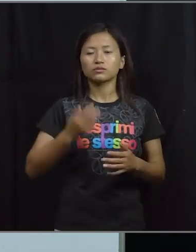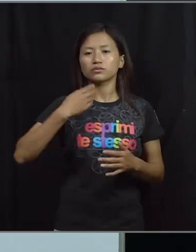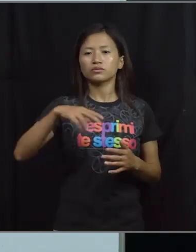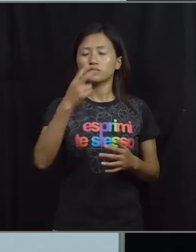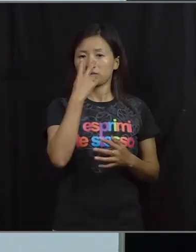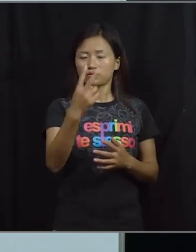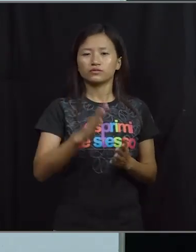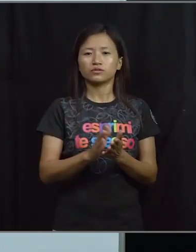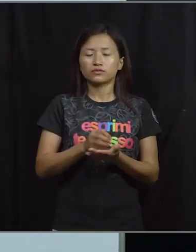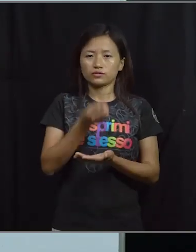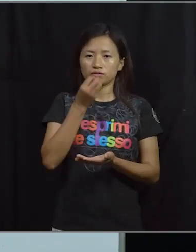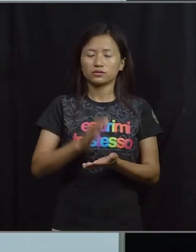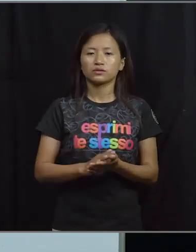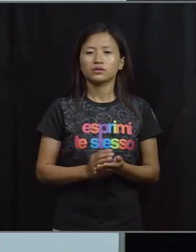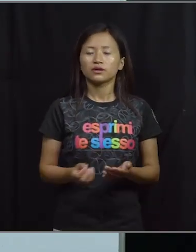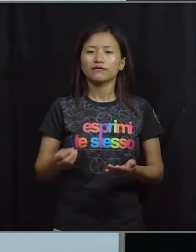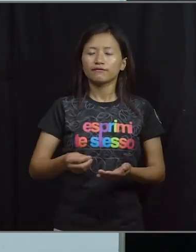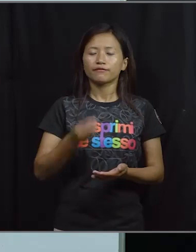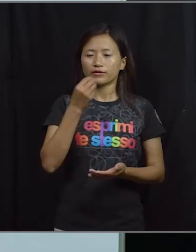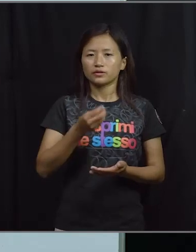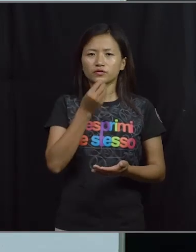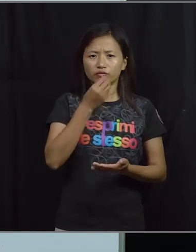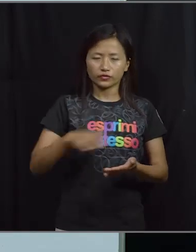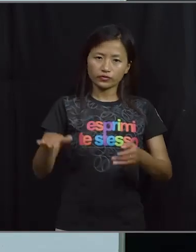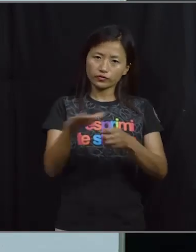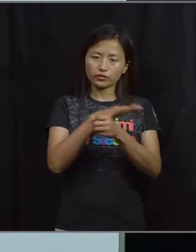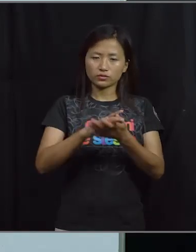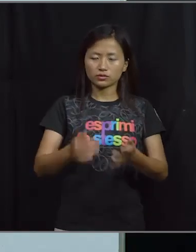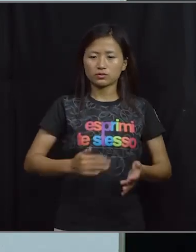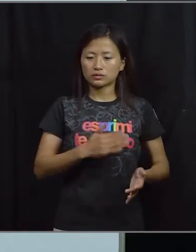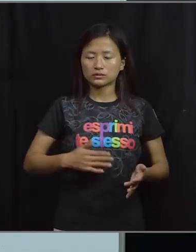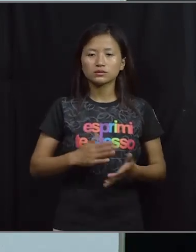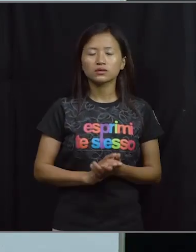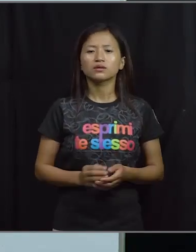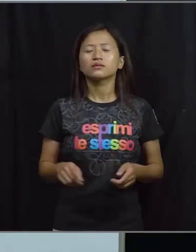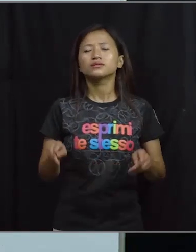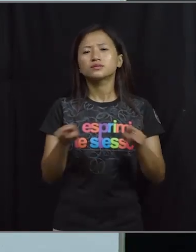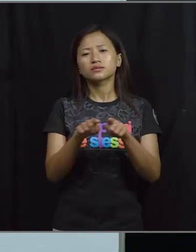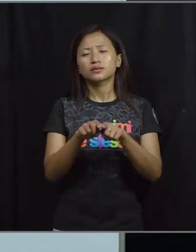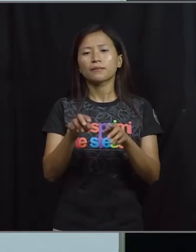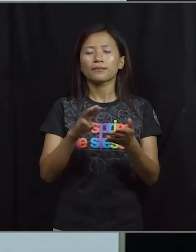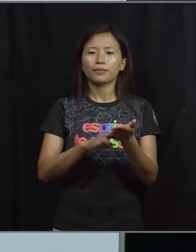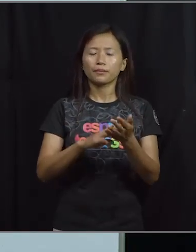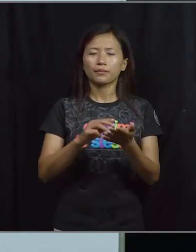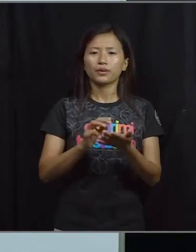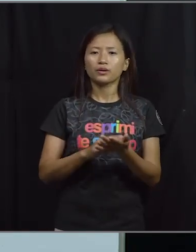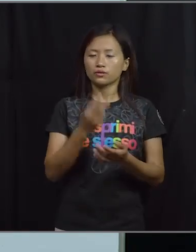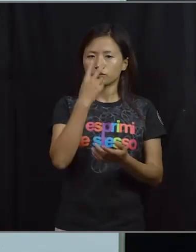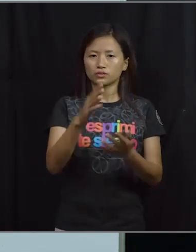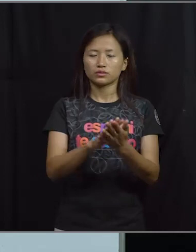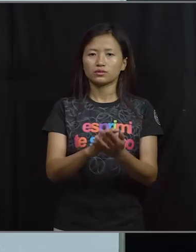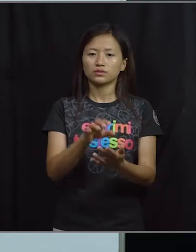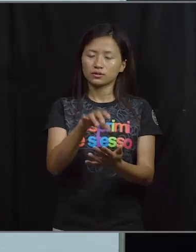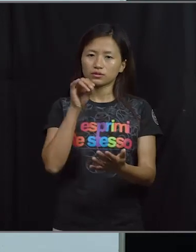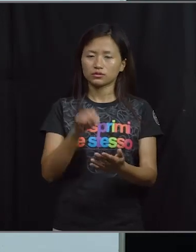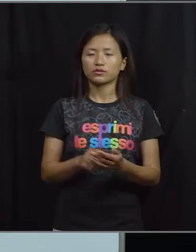and look for food and go and fill your tummy. So initiative in the same manner is, if you want to achieve your goal, you have to